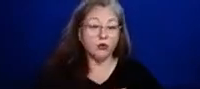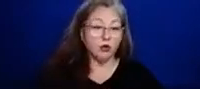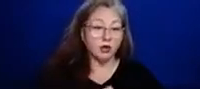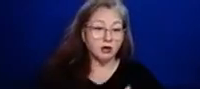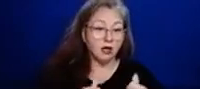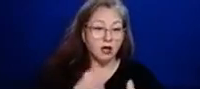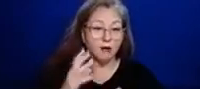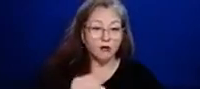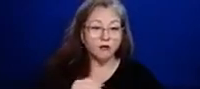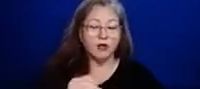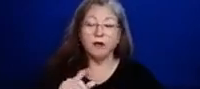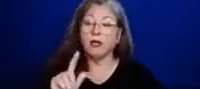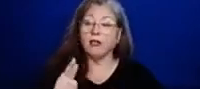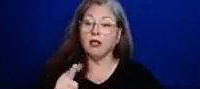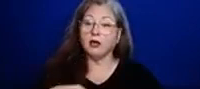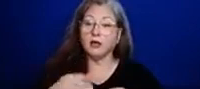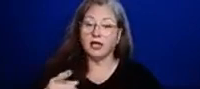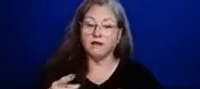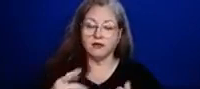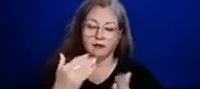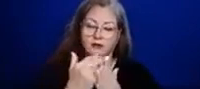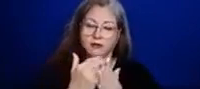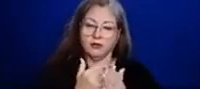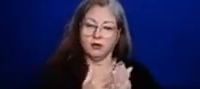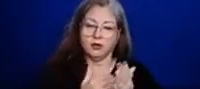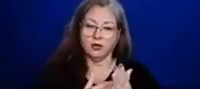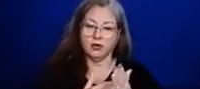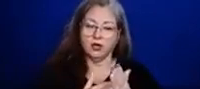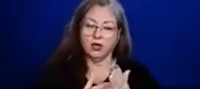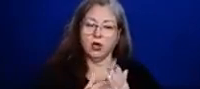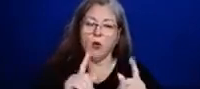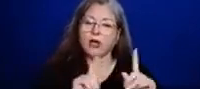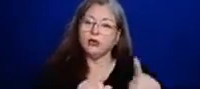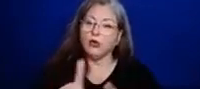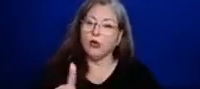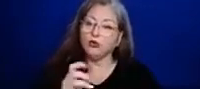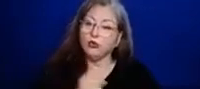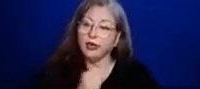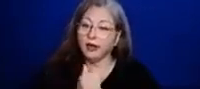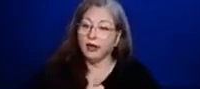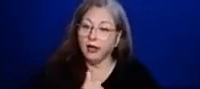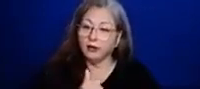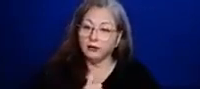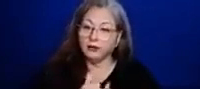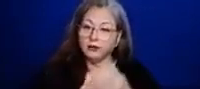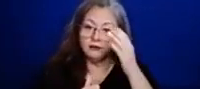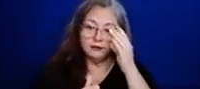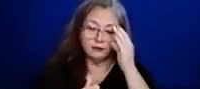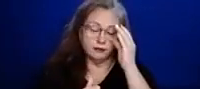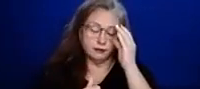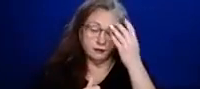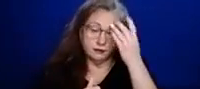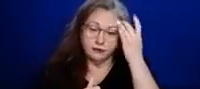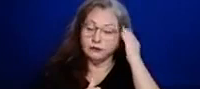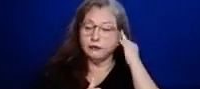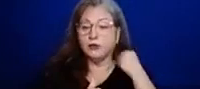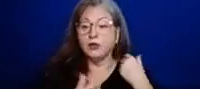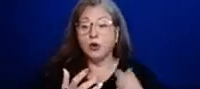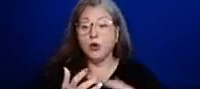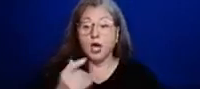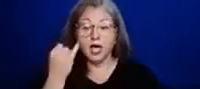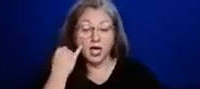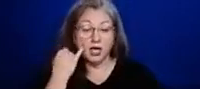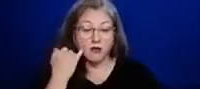But then we gave them a directory of places of help. So if you